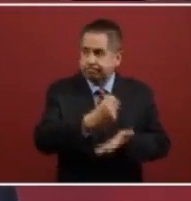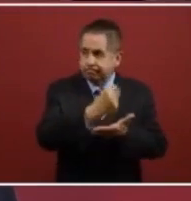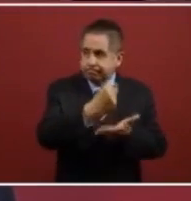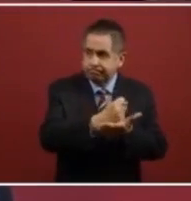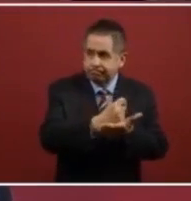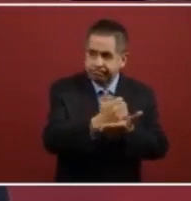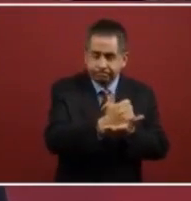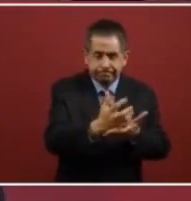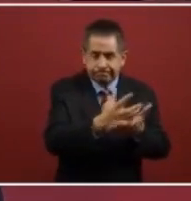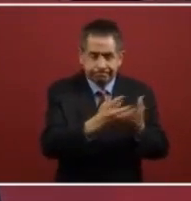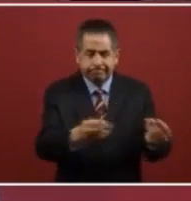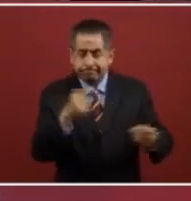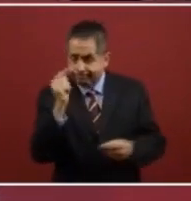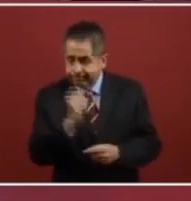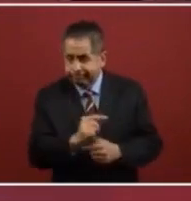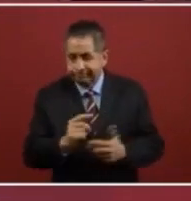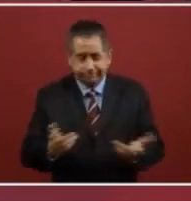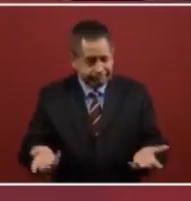and heal yourself.